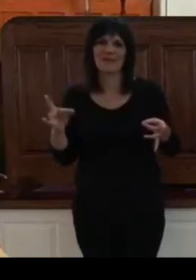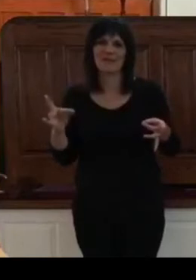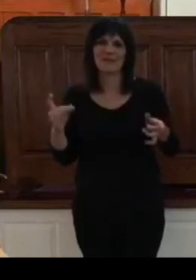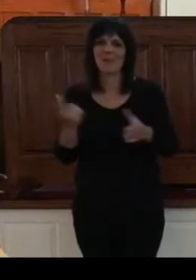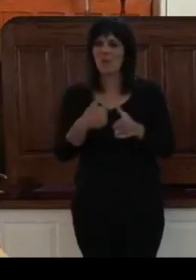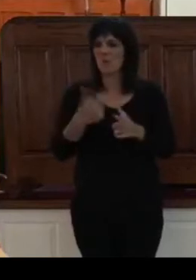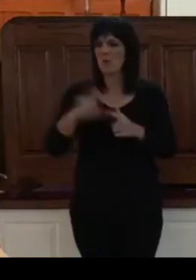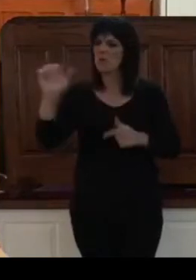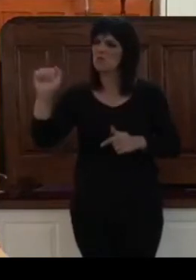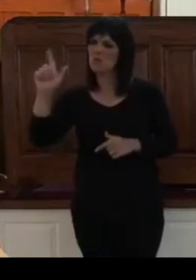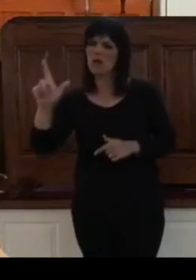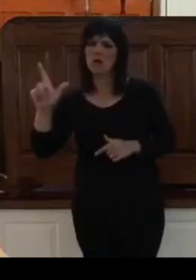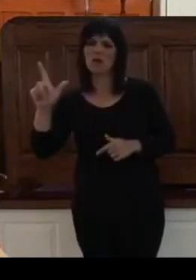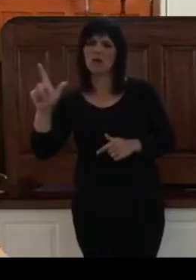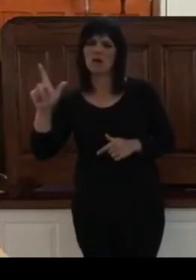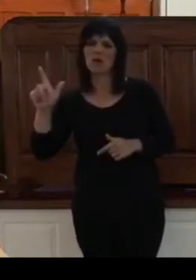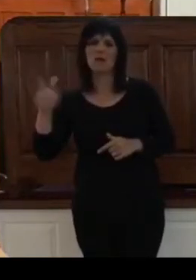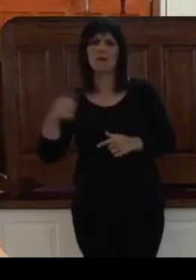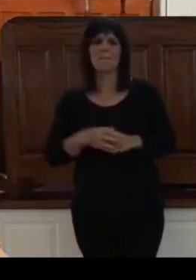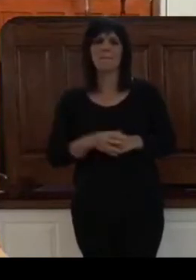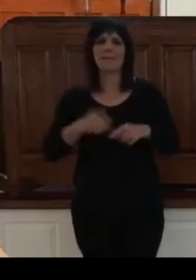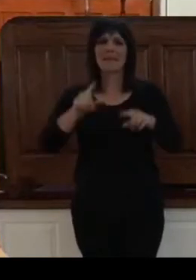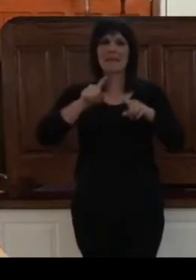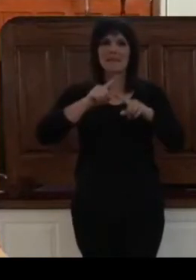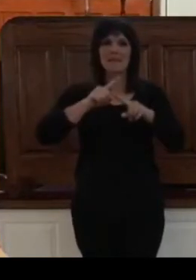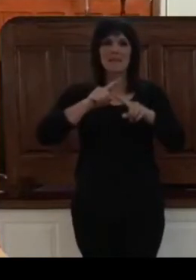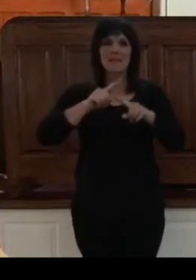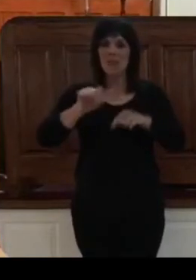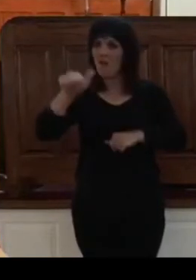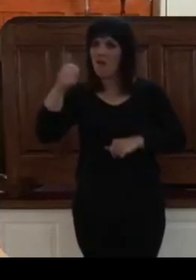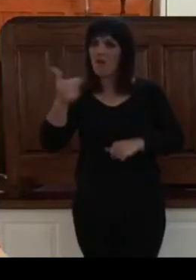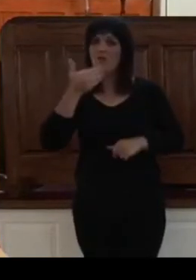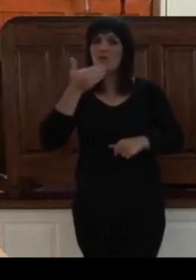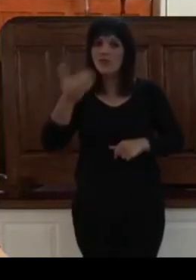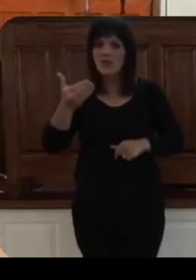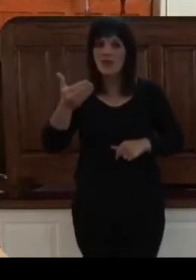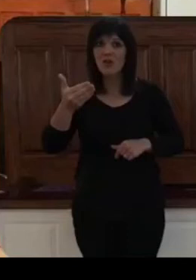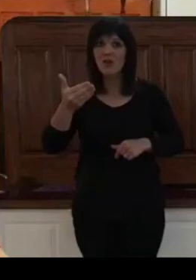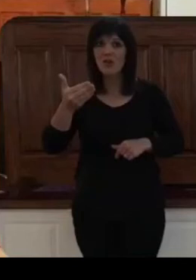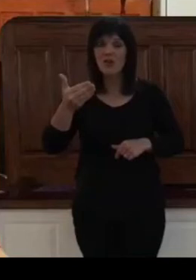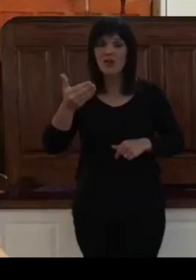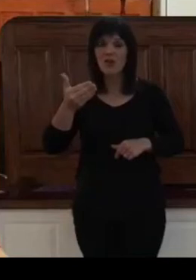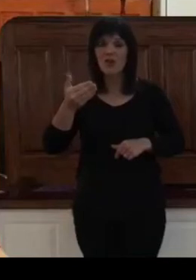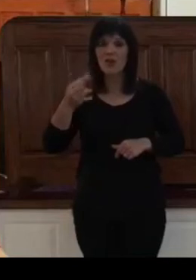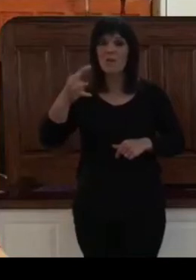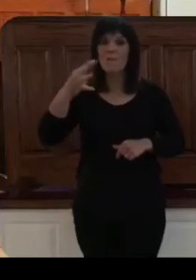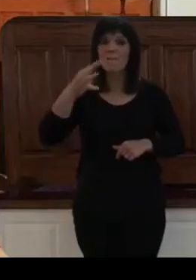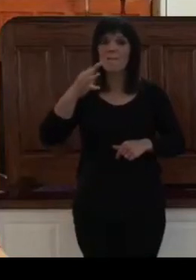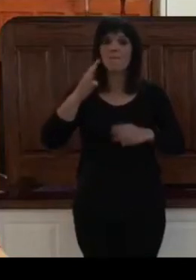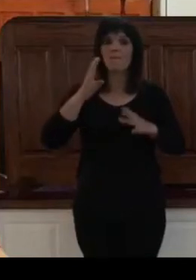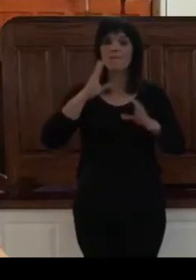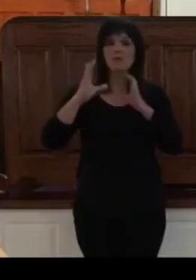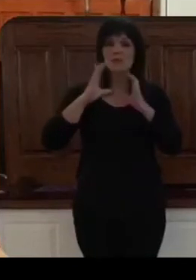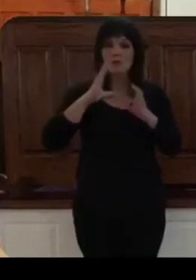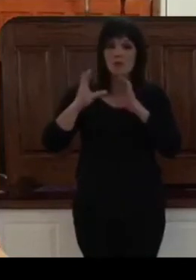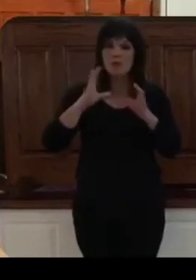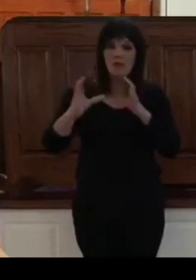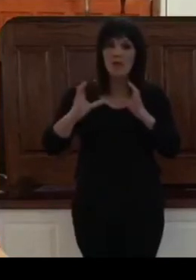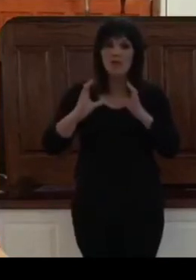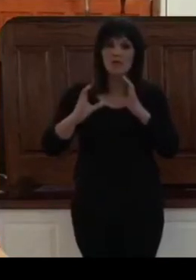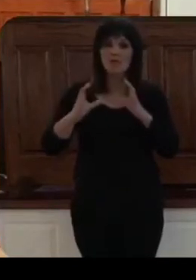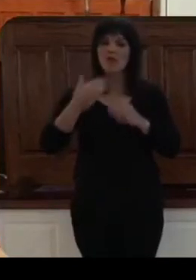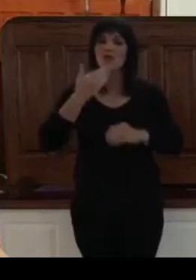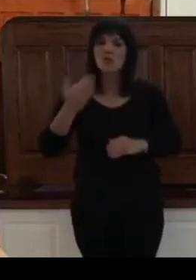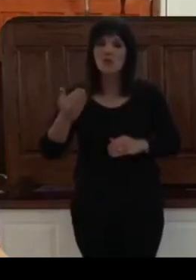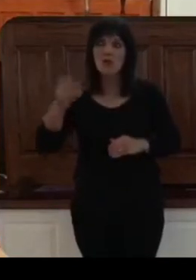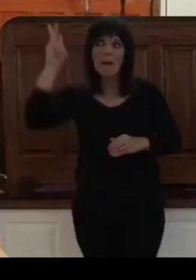Mohler. And there are so many other good speakers out there that if it's just a matter of hearing a message, man, we can hear it.